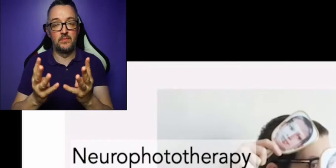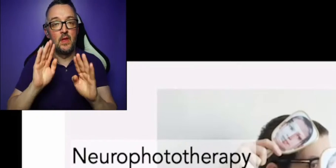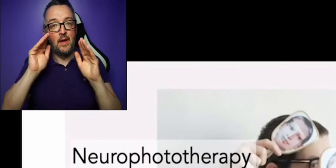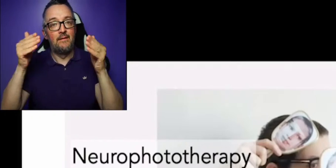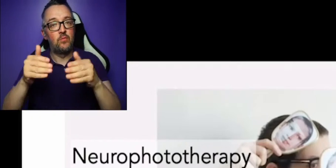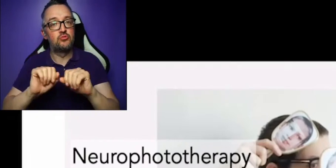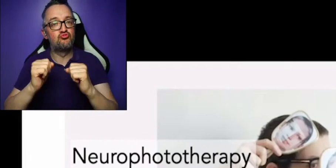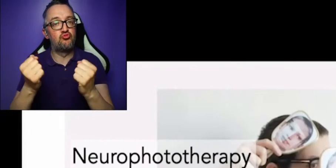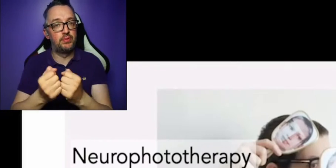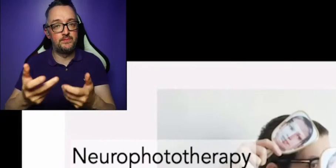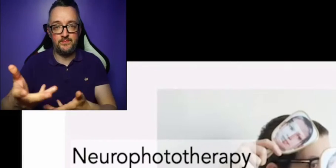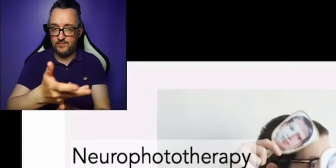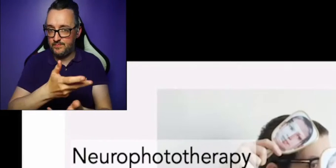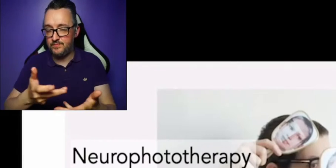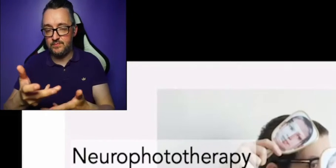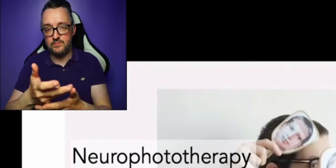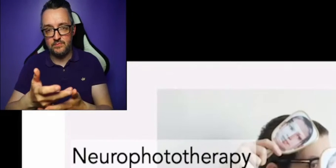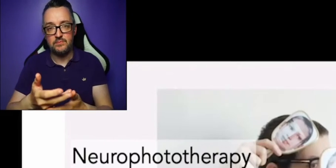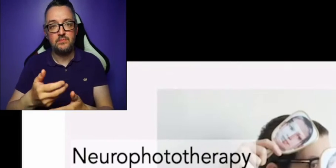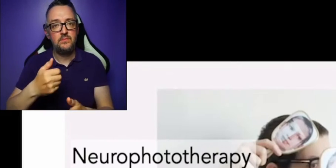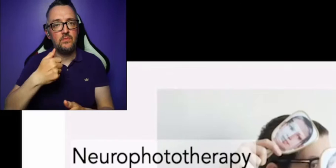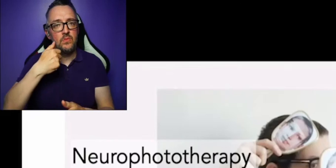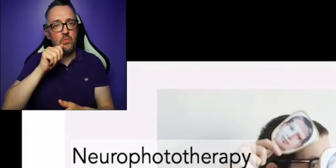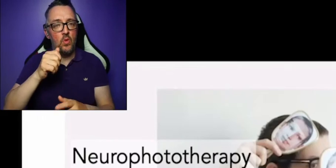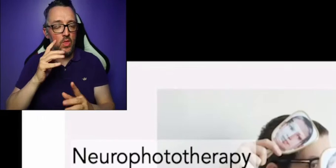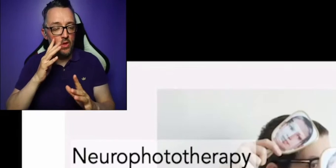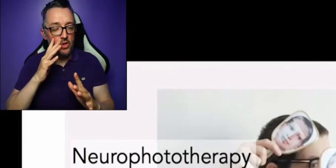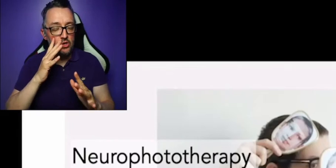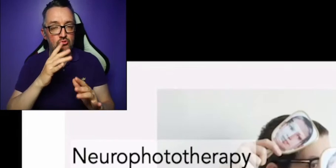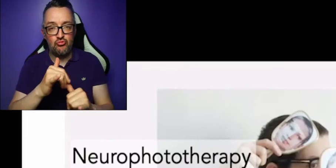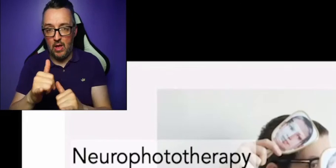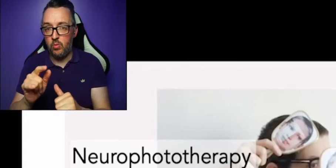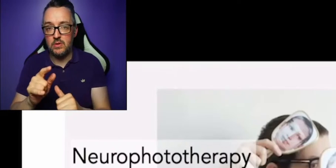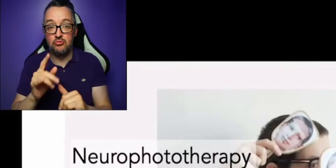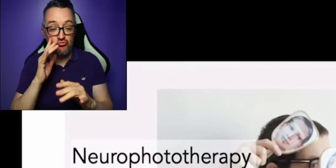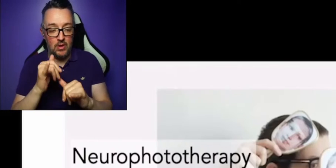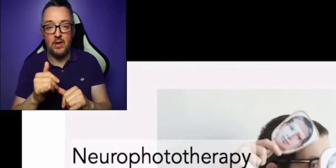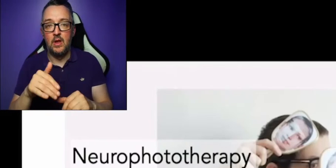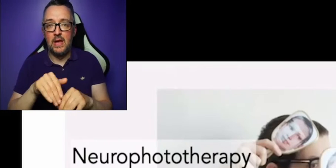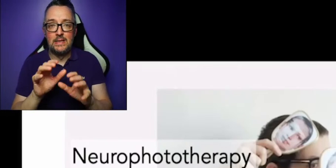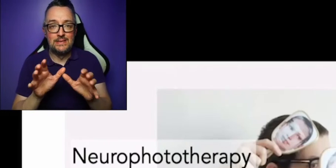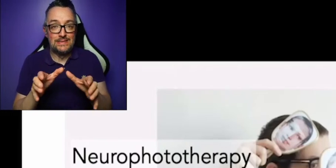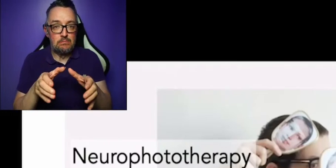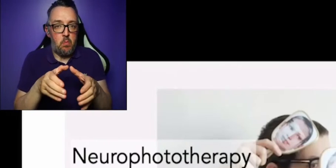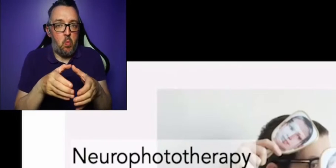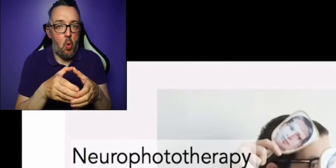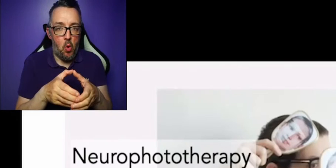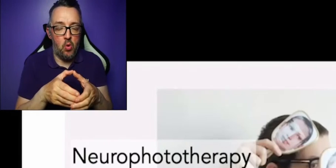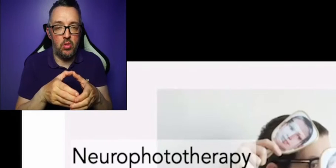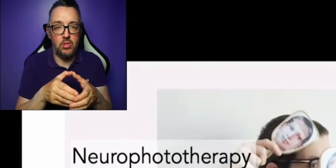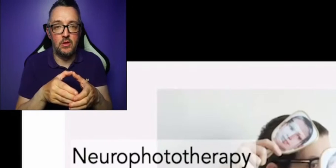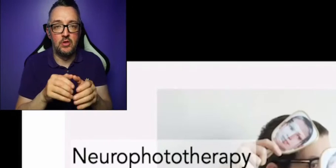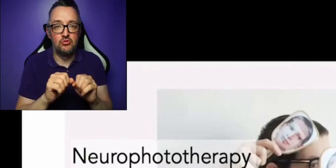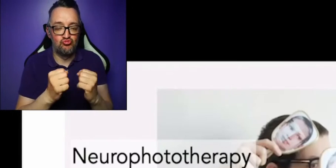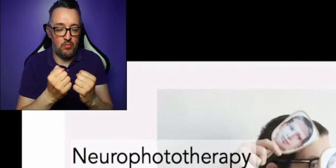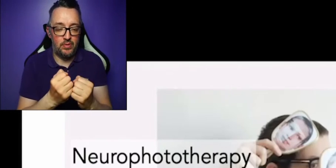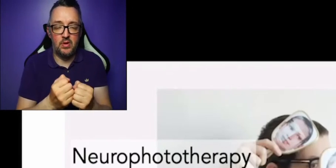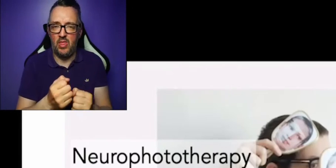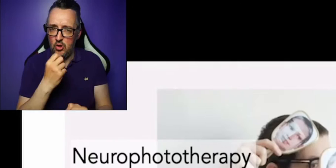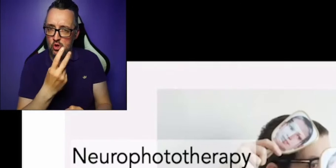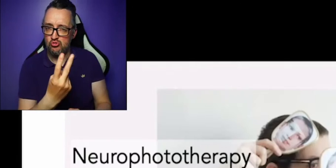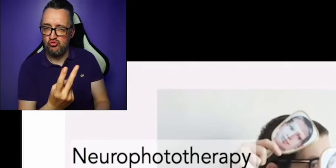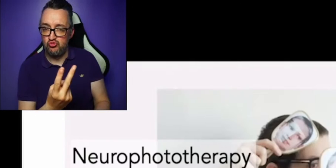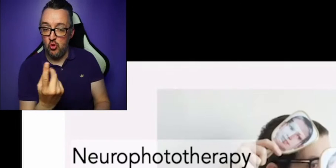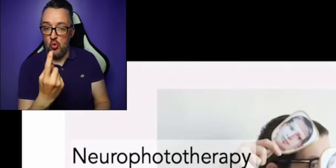to say. Mm-hmm. It's also going to be trialled in a very small closed group by two of the people who'll be